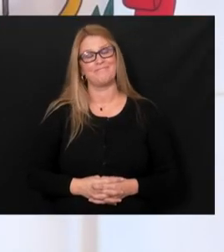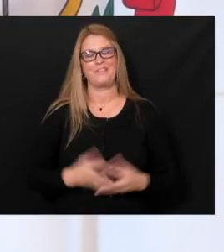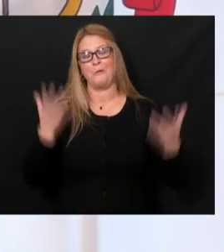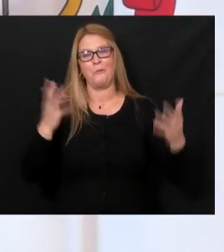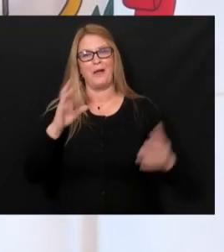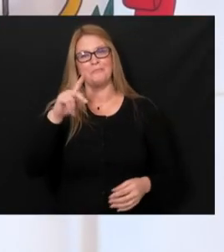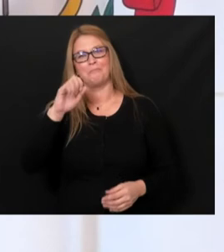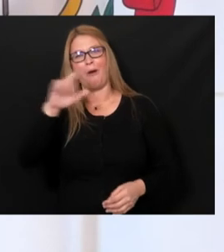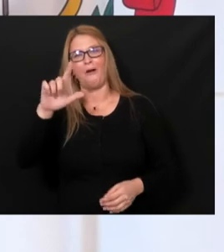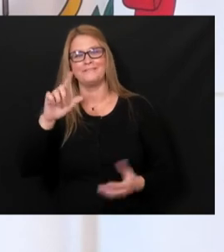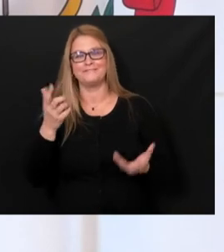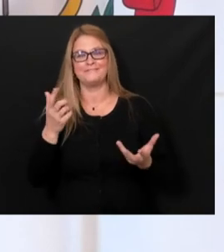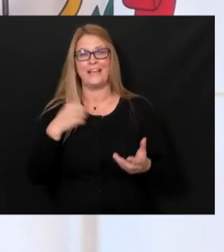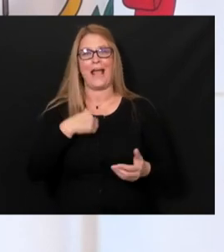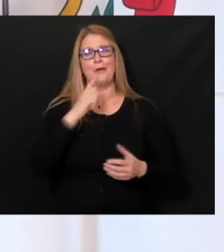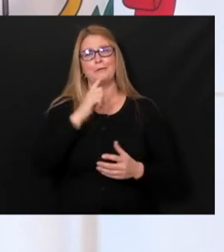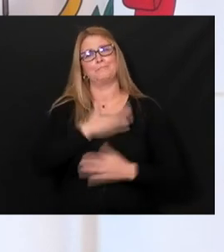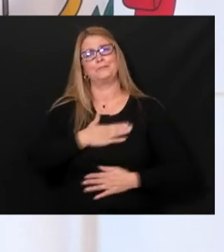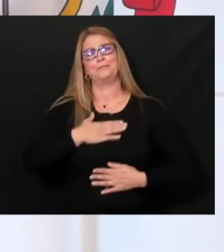I appreciate your words, and I don't,